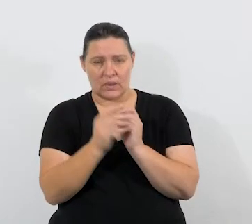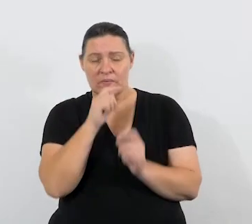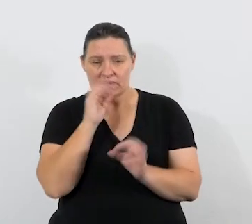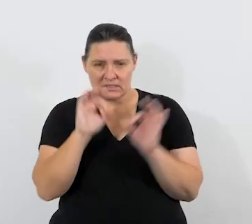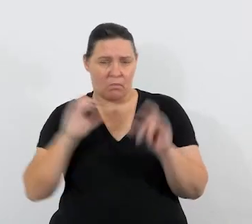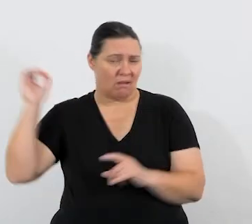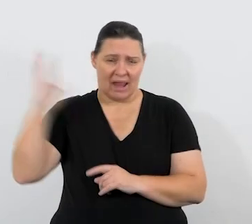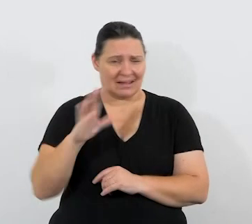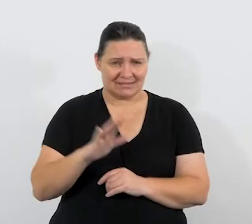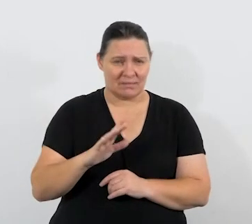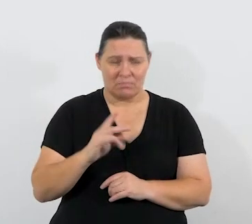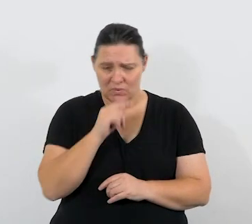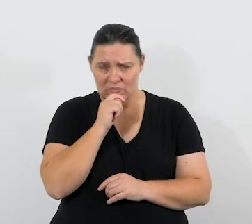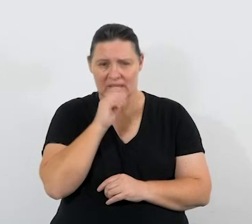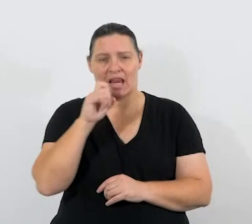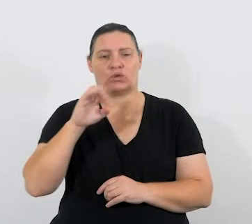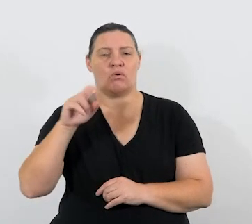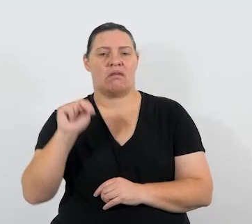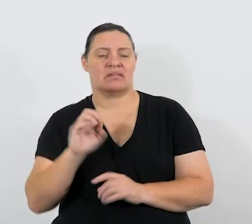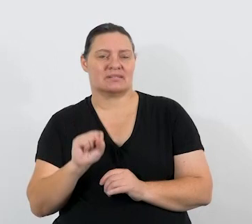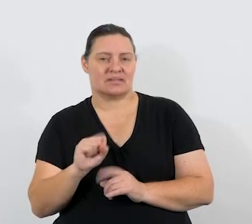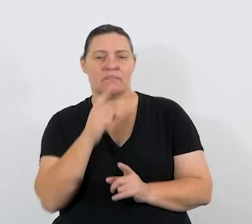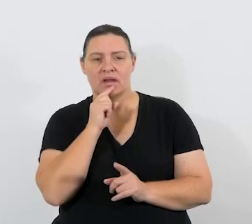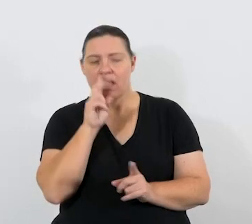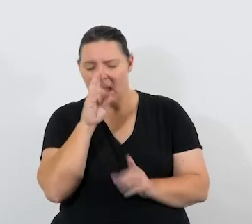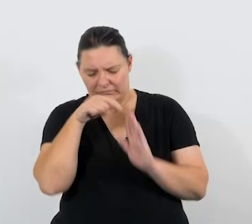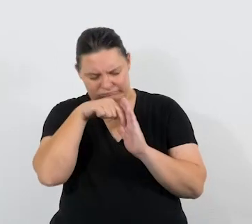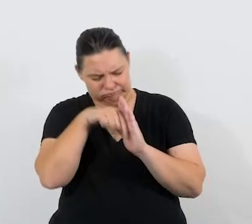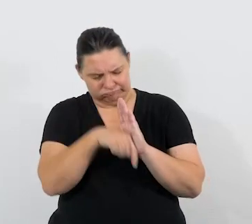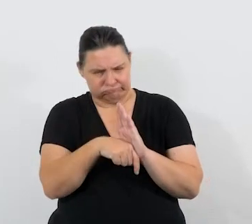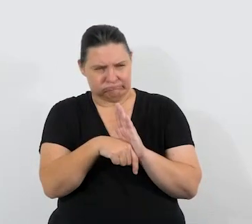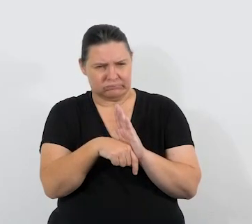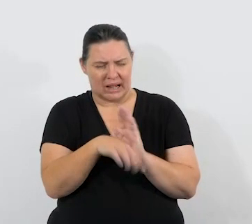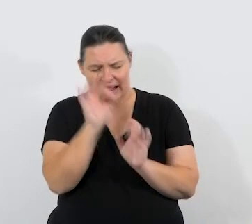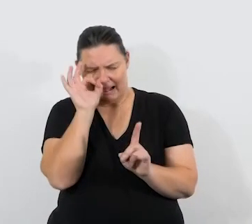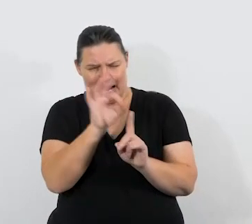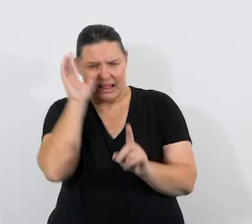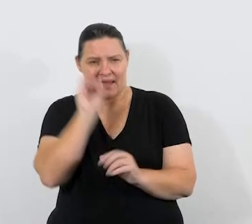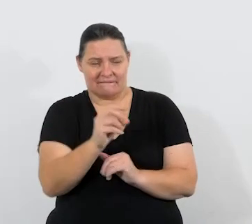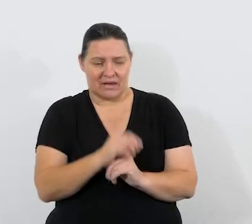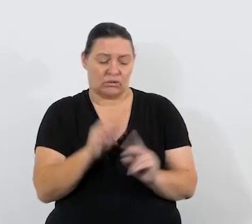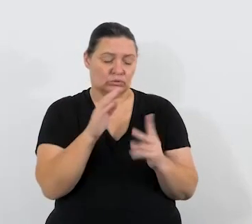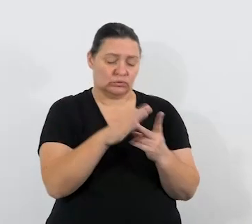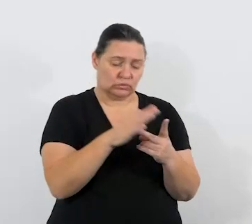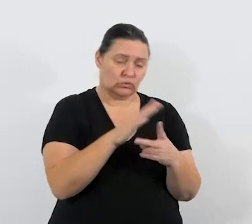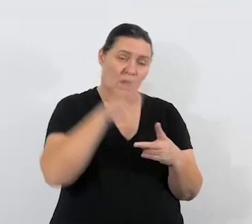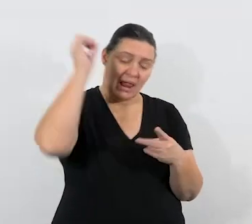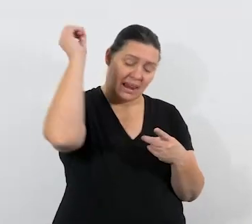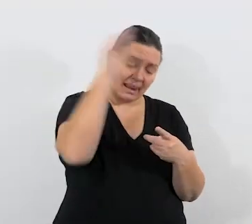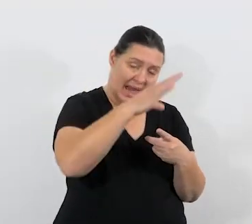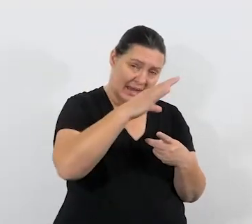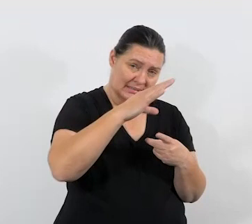electrons instead of light to observe very fine details. So we have two types of microscope. We have a